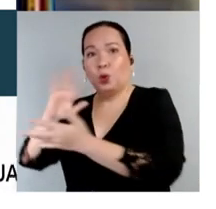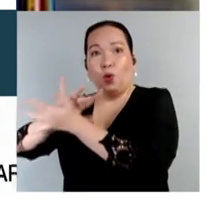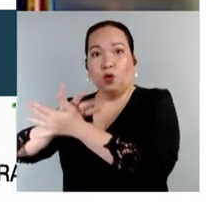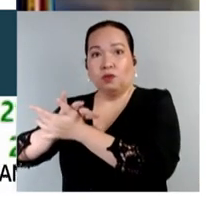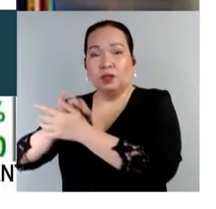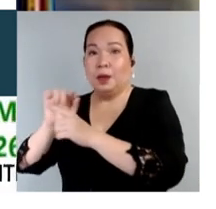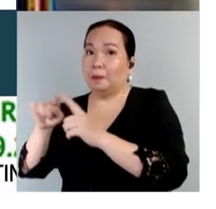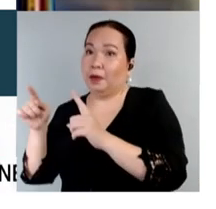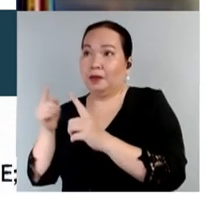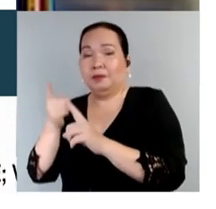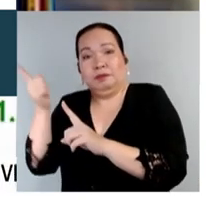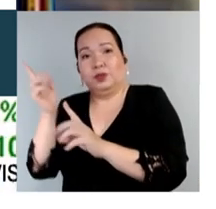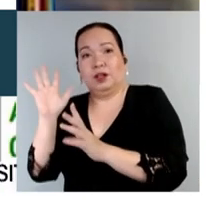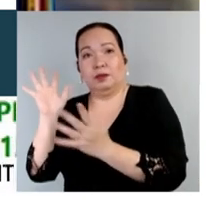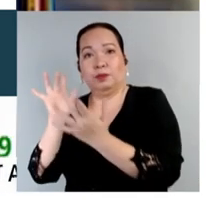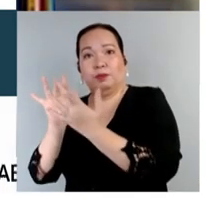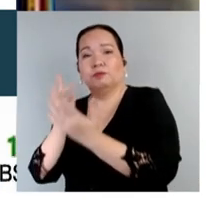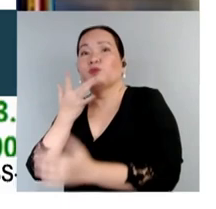to